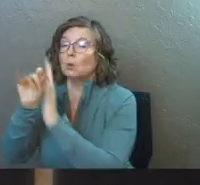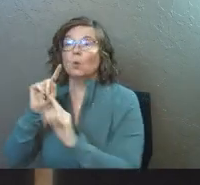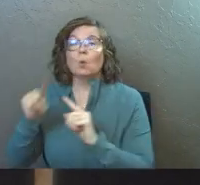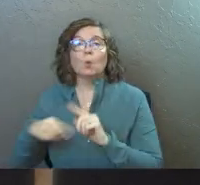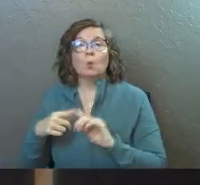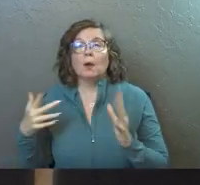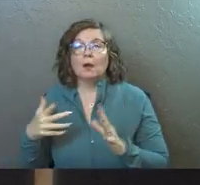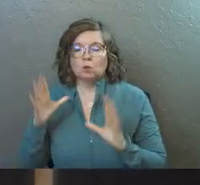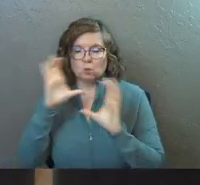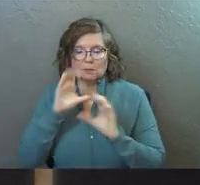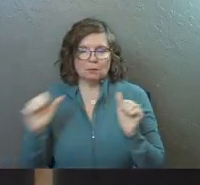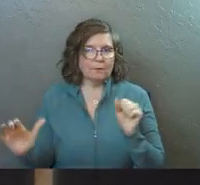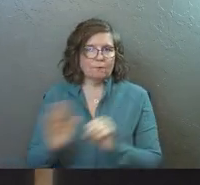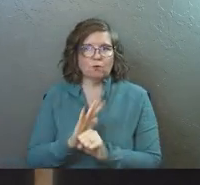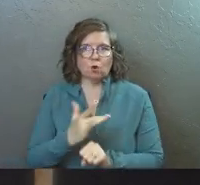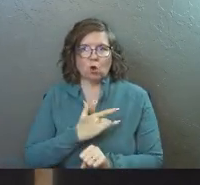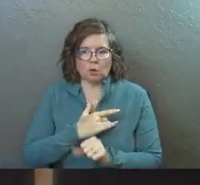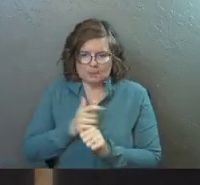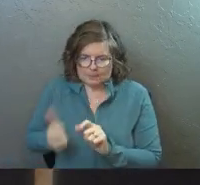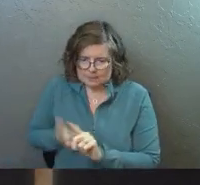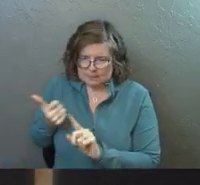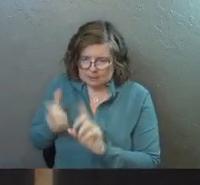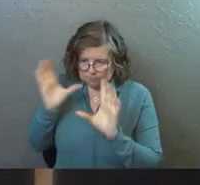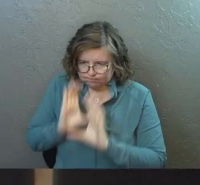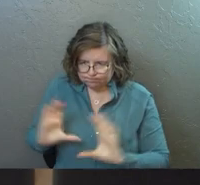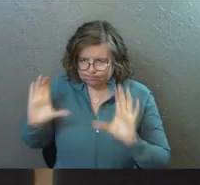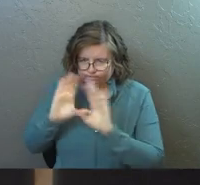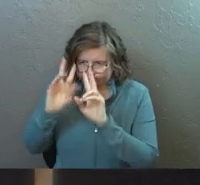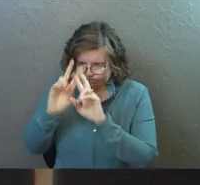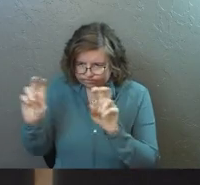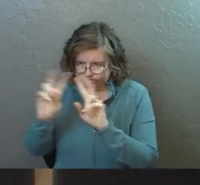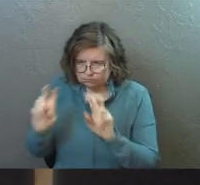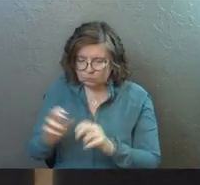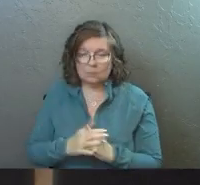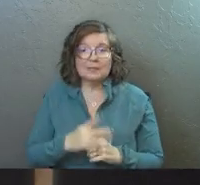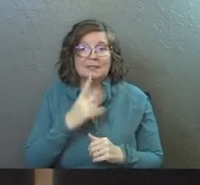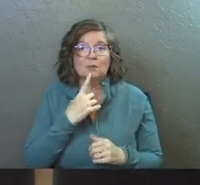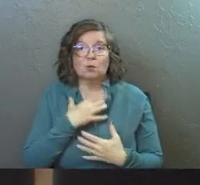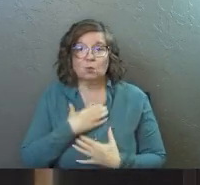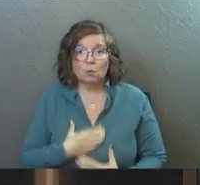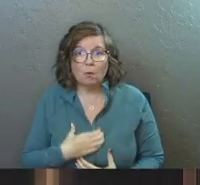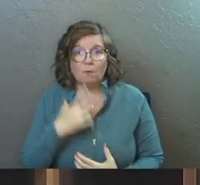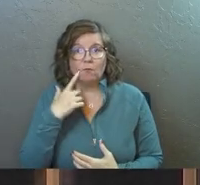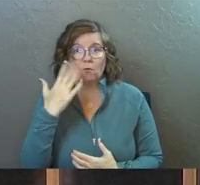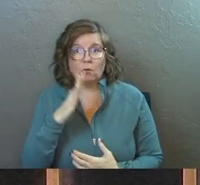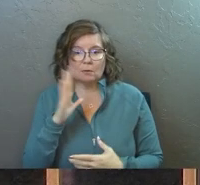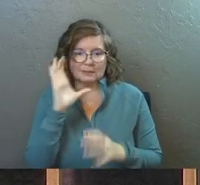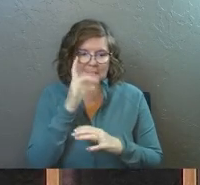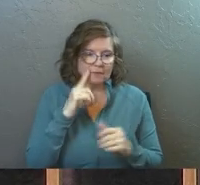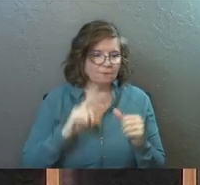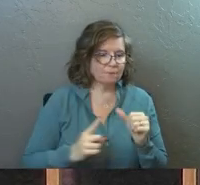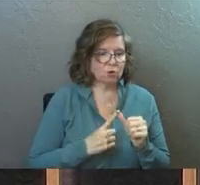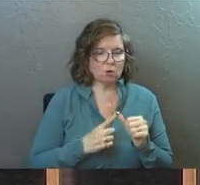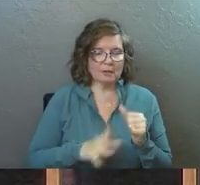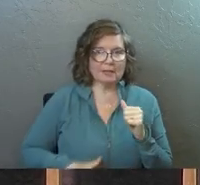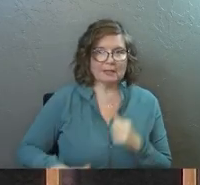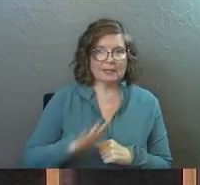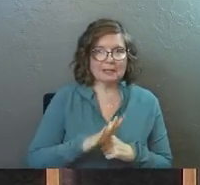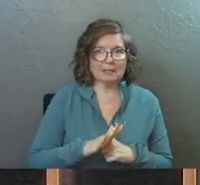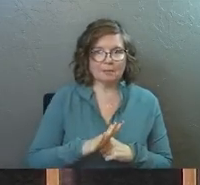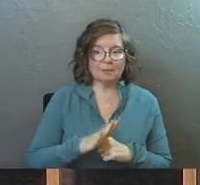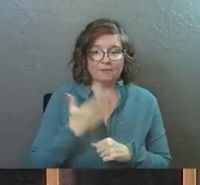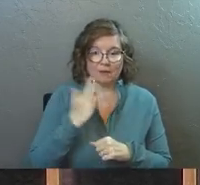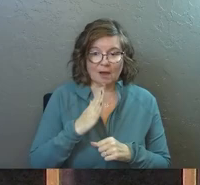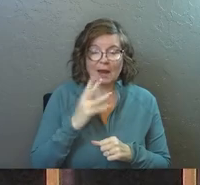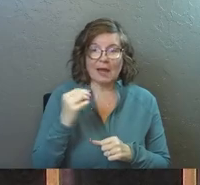God, those who are hungry for God. Seek first the kingdom of God and his righteousness, and all this will be added to you. Blessed